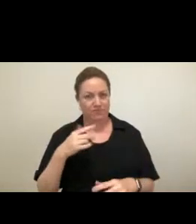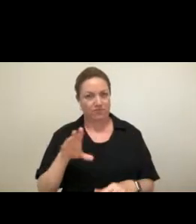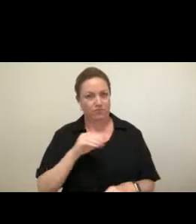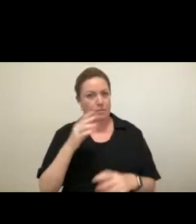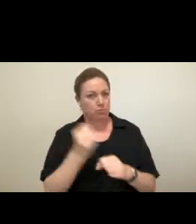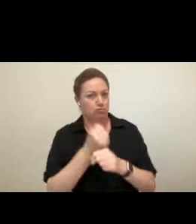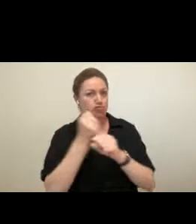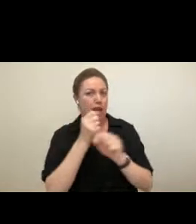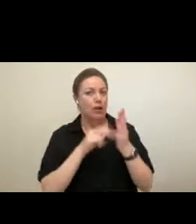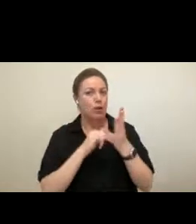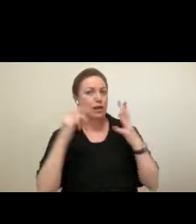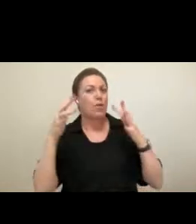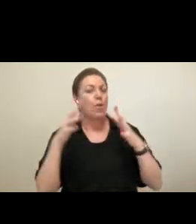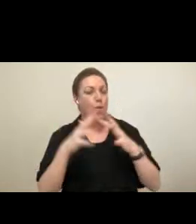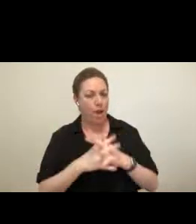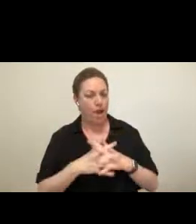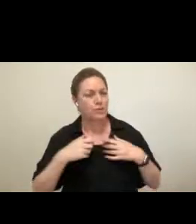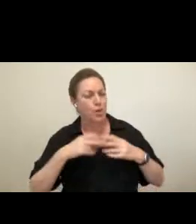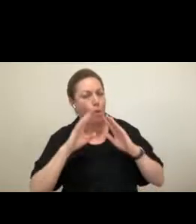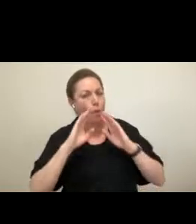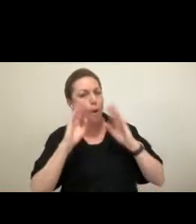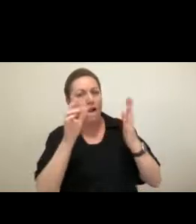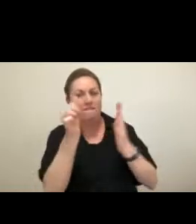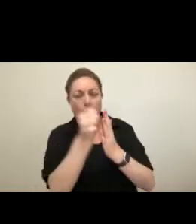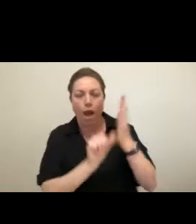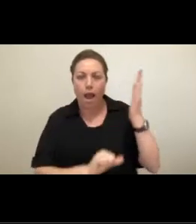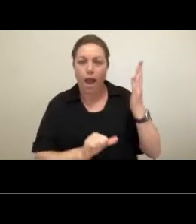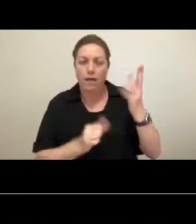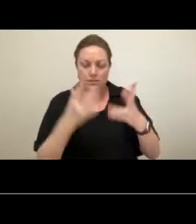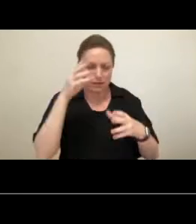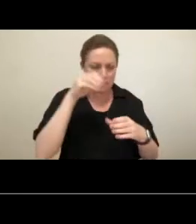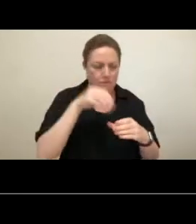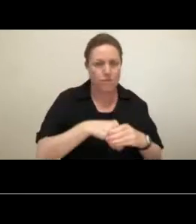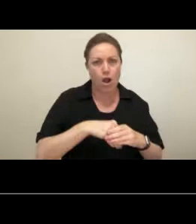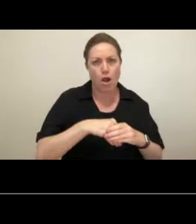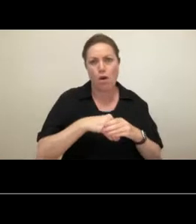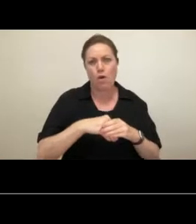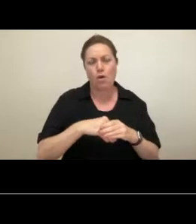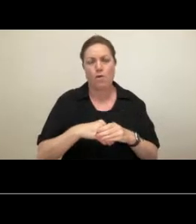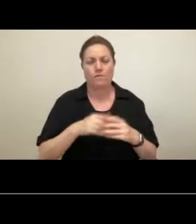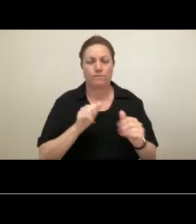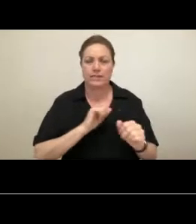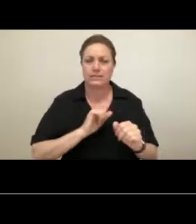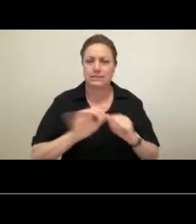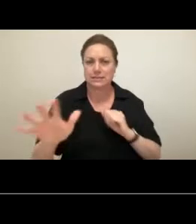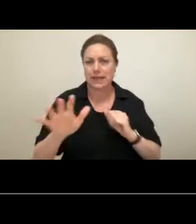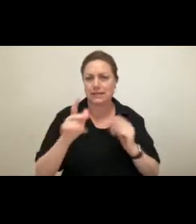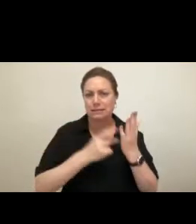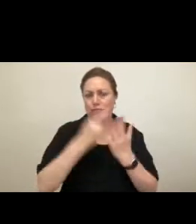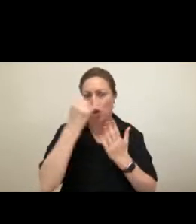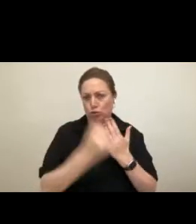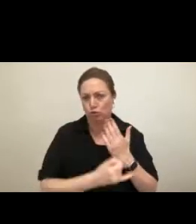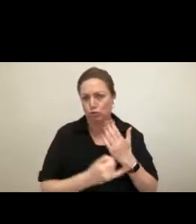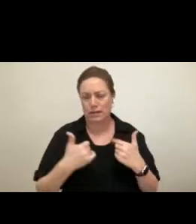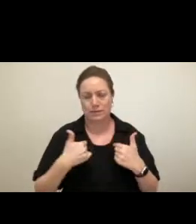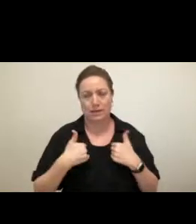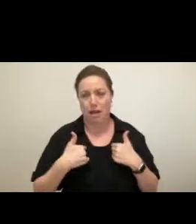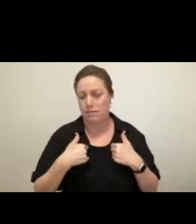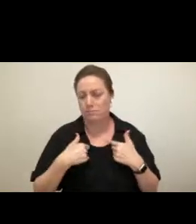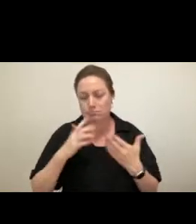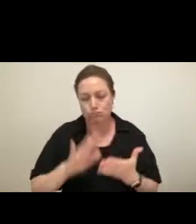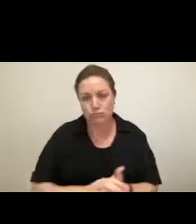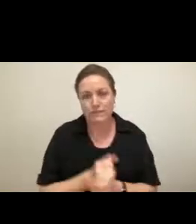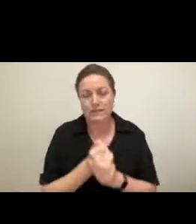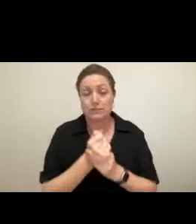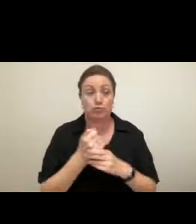who are interested in this exciting project. I'm really thrilled and privileged to be able to present today, and I